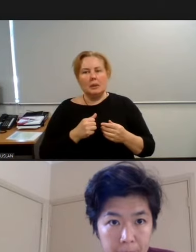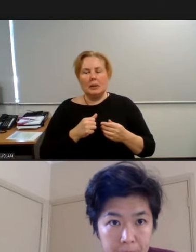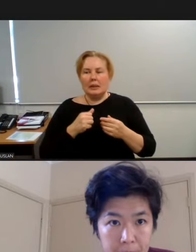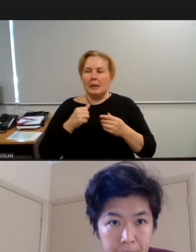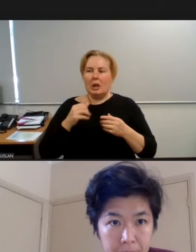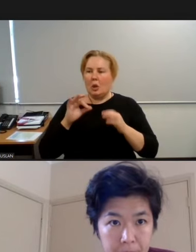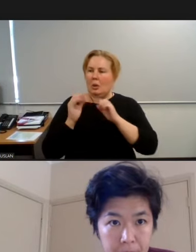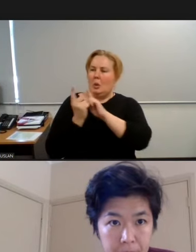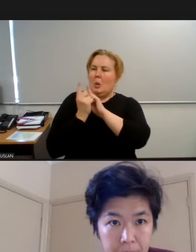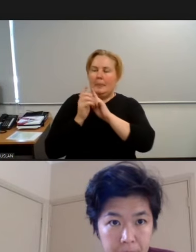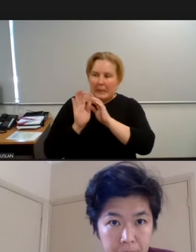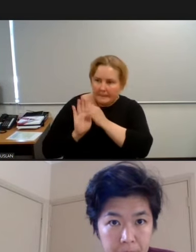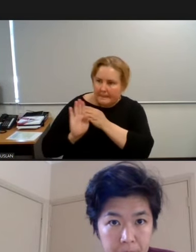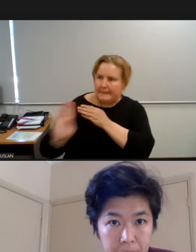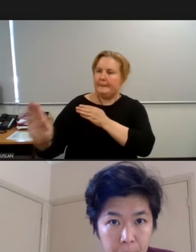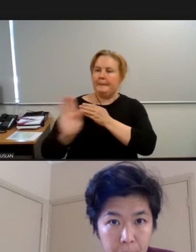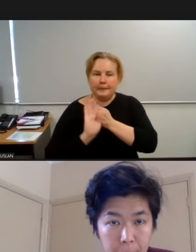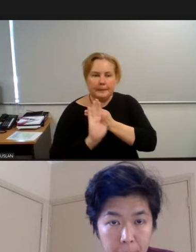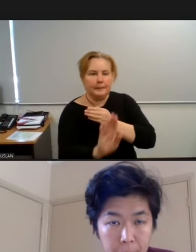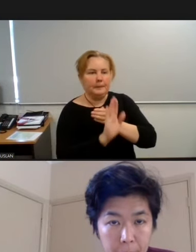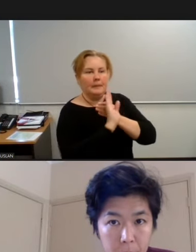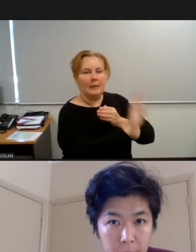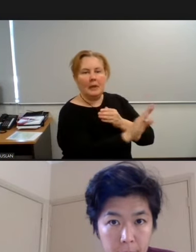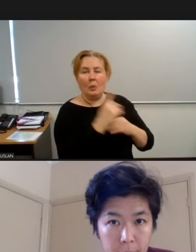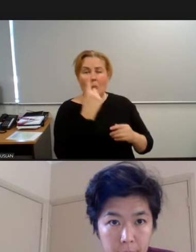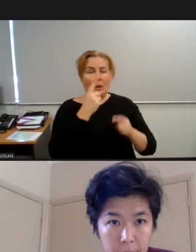physical distancing. So wearing a mask does not